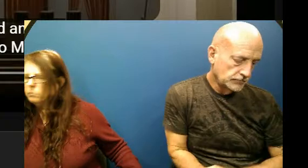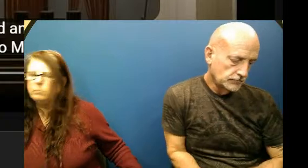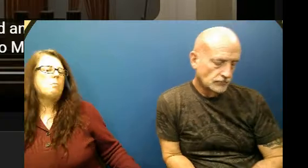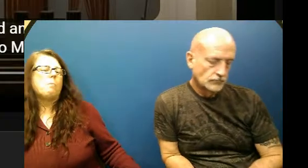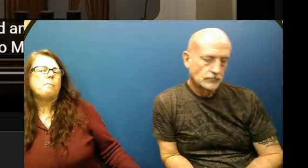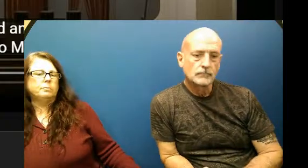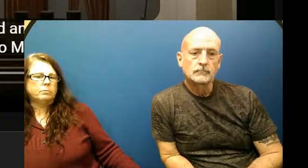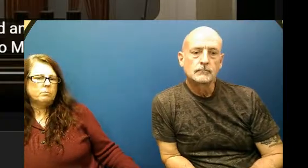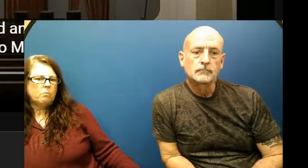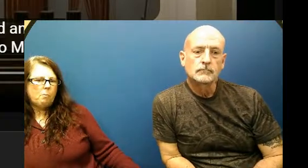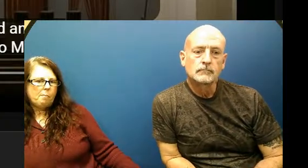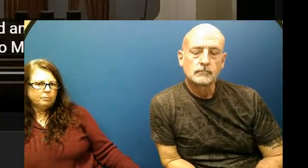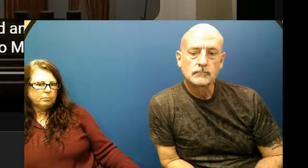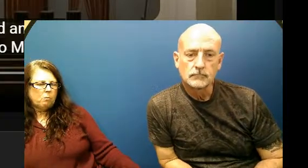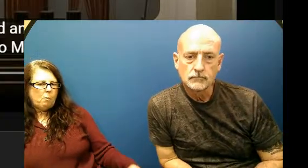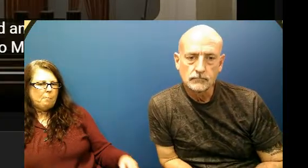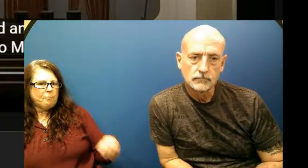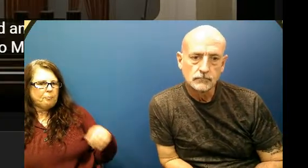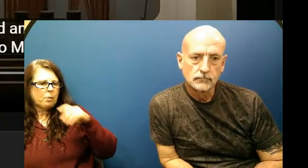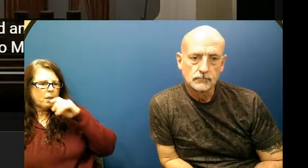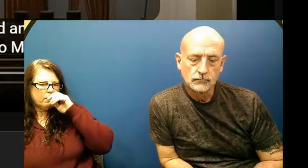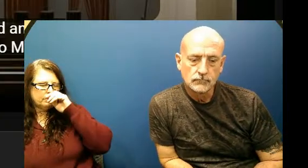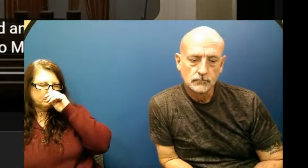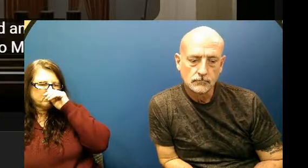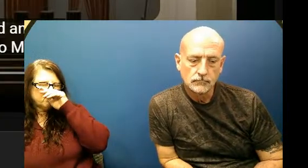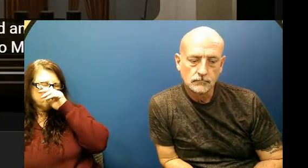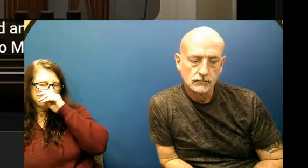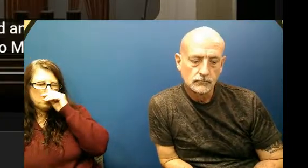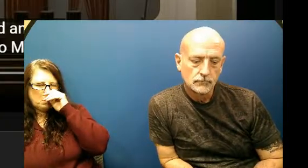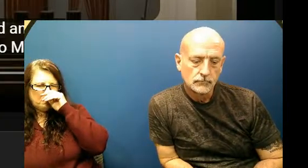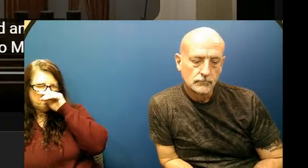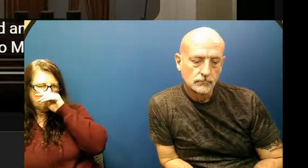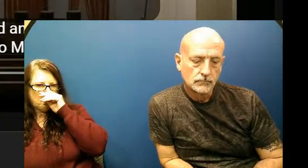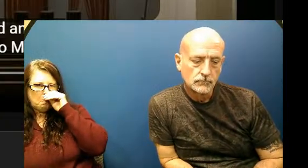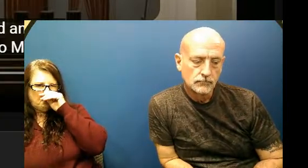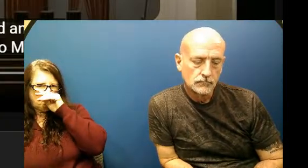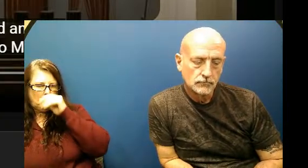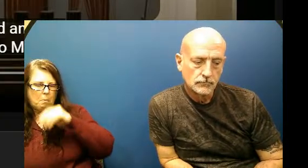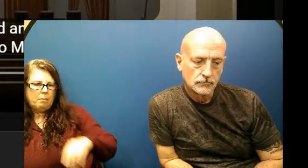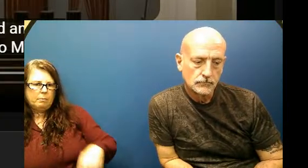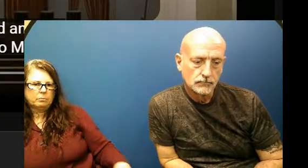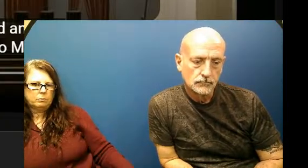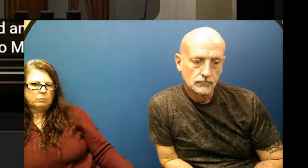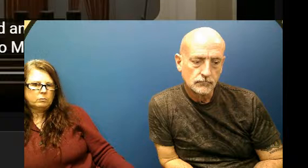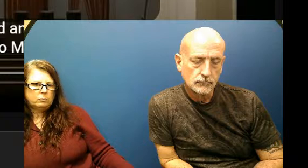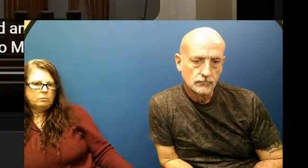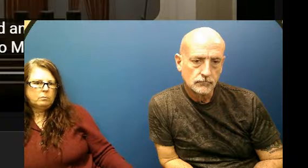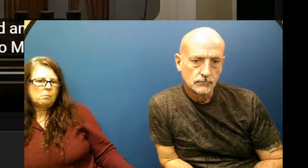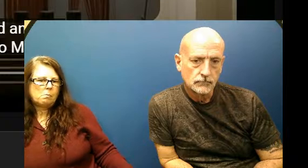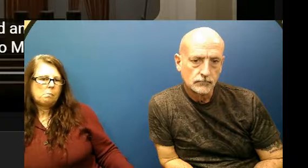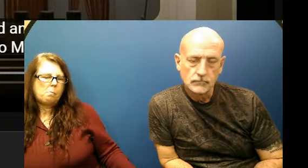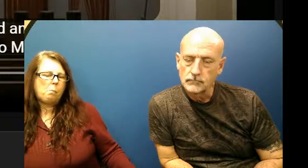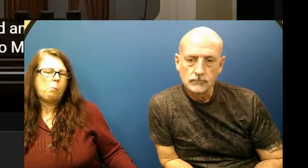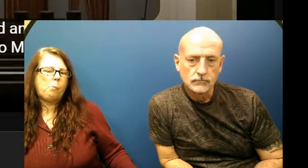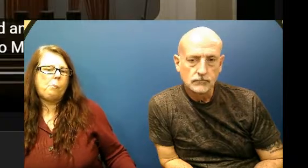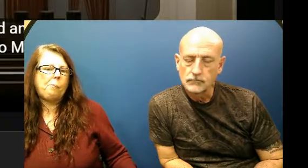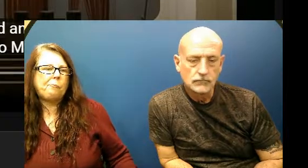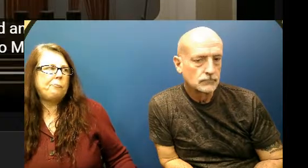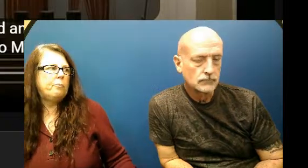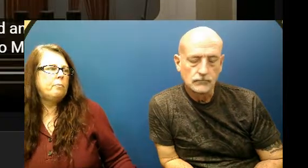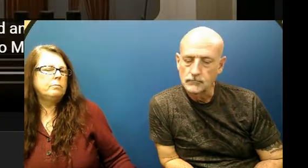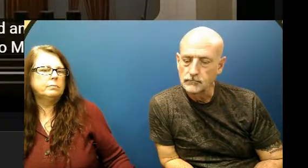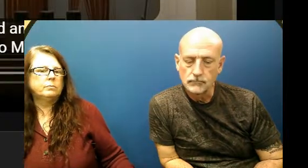corporation, the foreign corporation ends up having, in your view, the exact same First Amendment rights